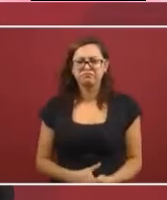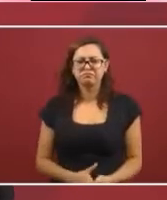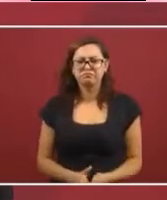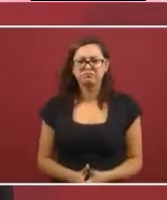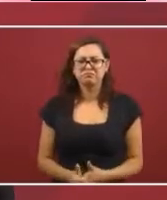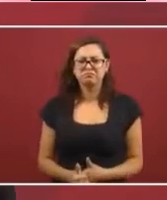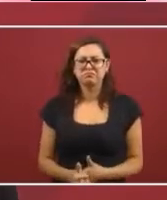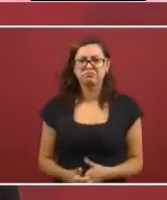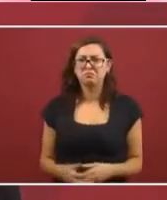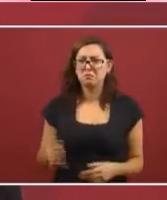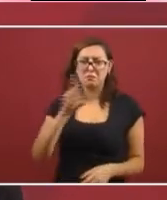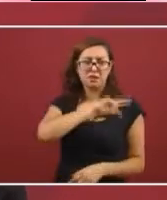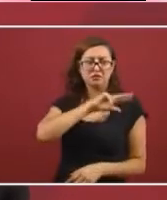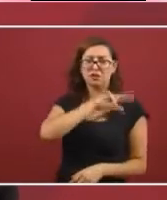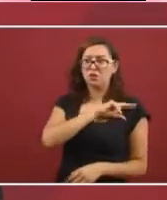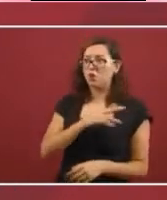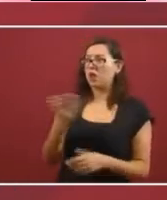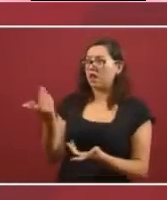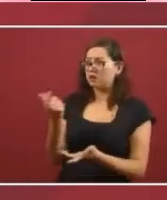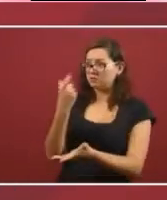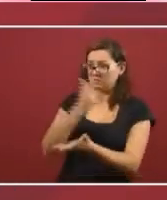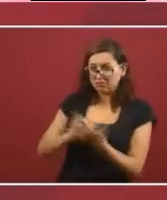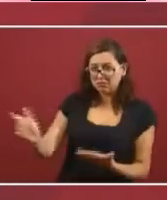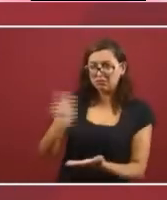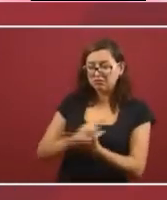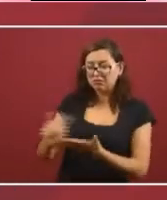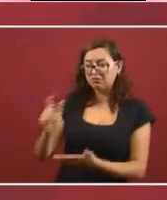We don't contract anybody,